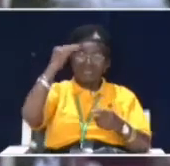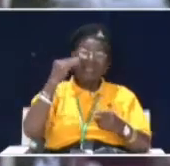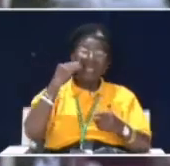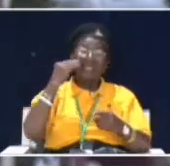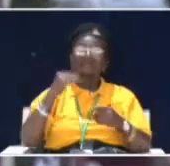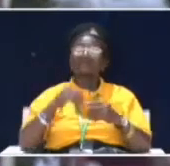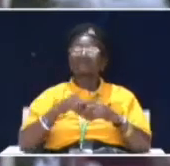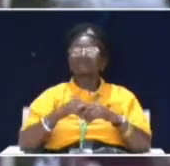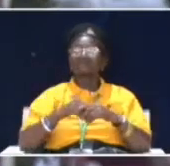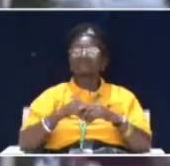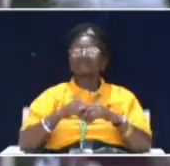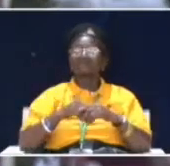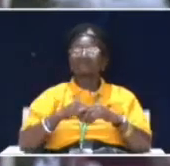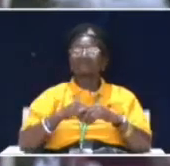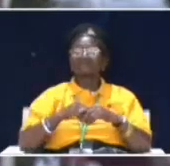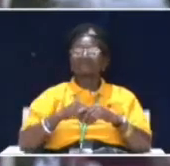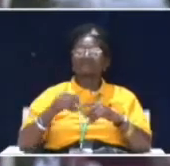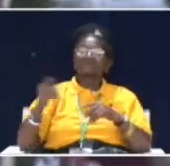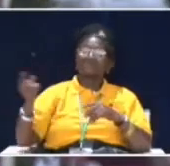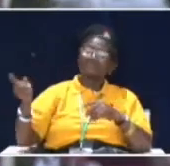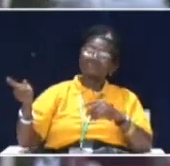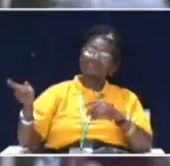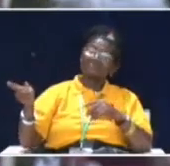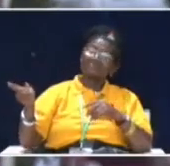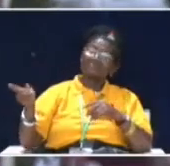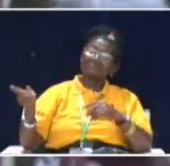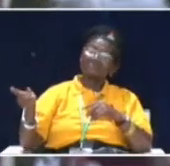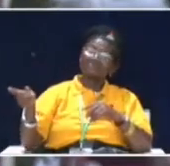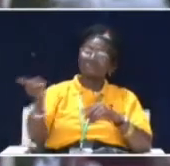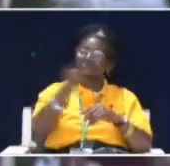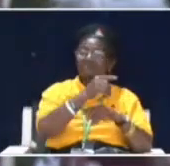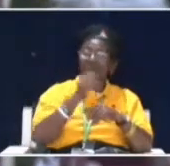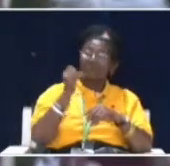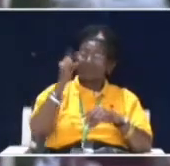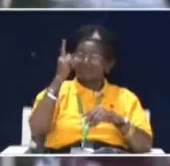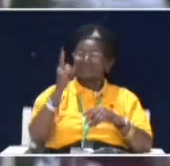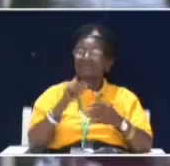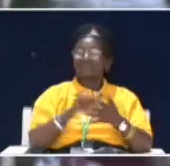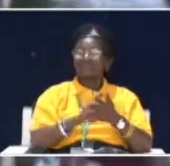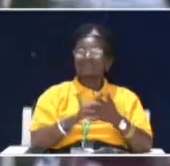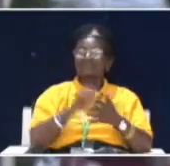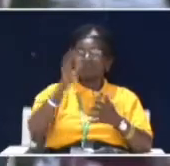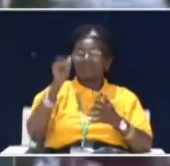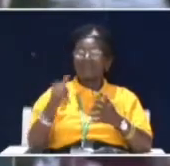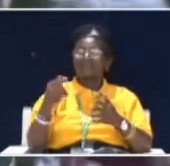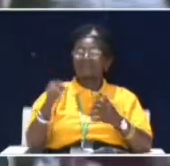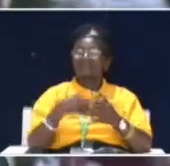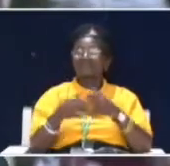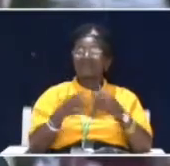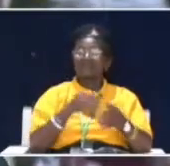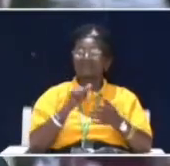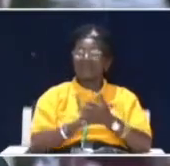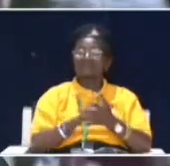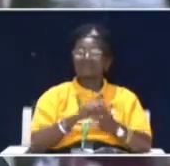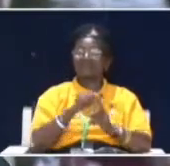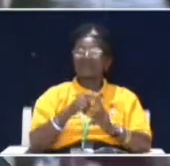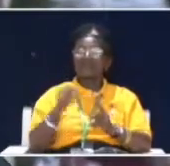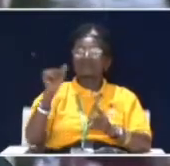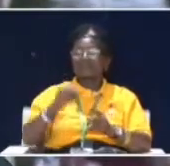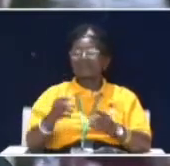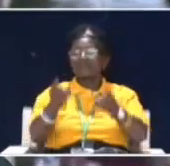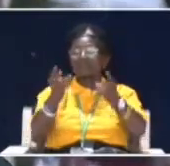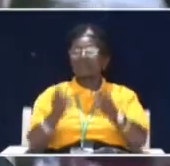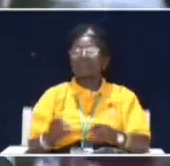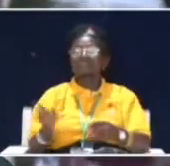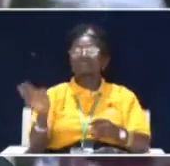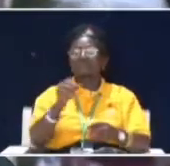orí? You understand that by the fact that when they want your picture